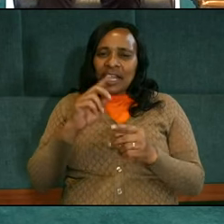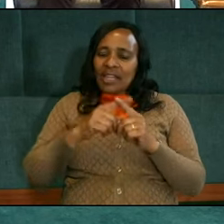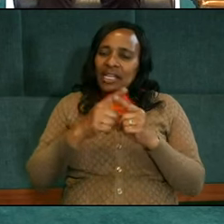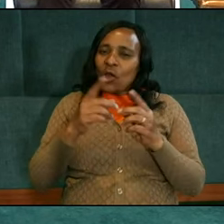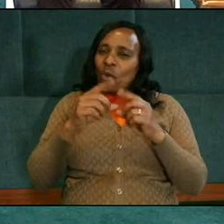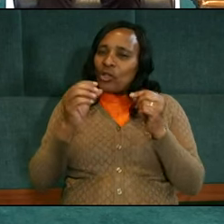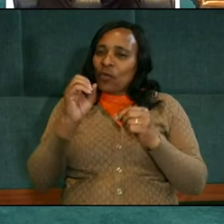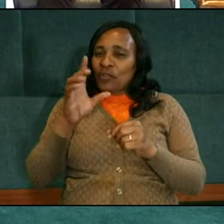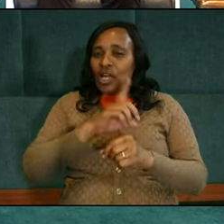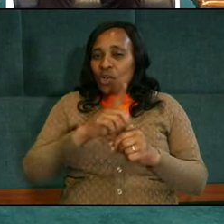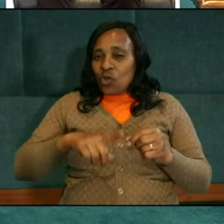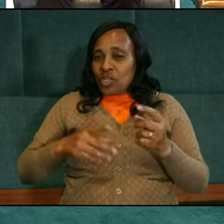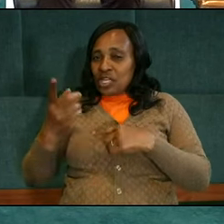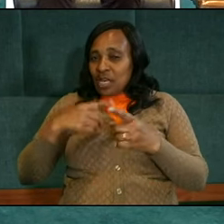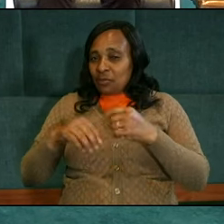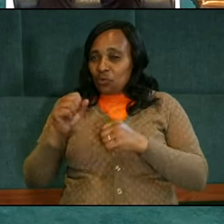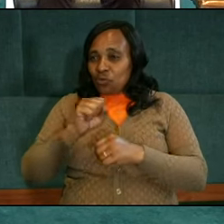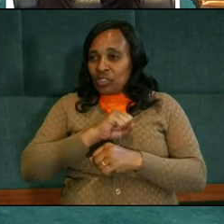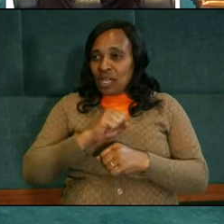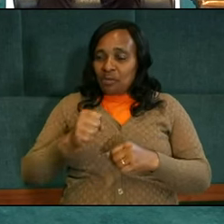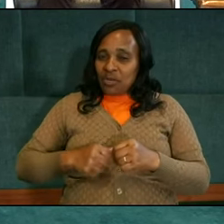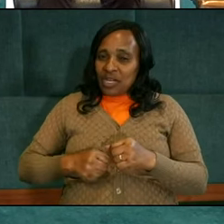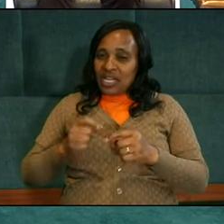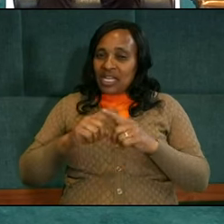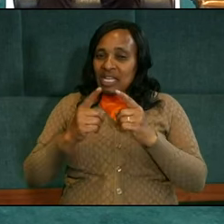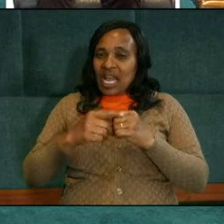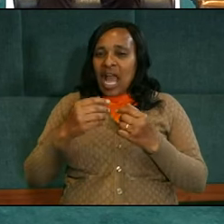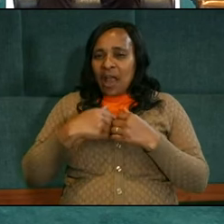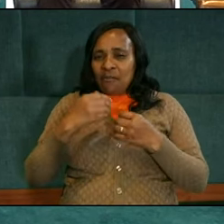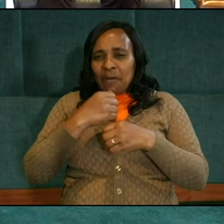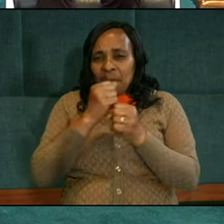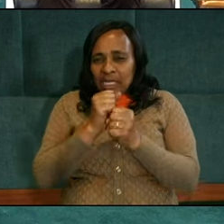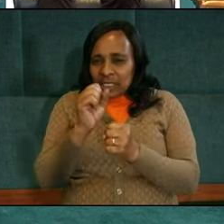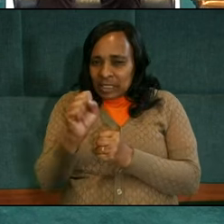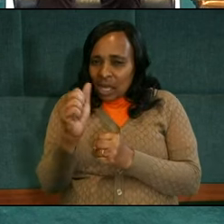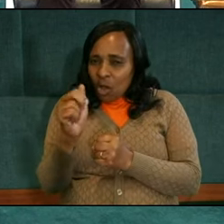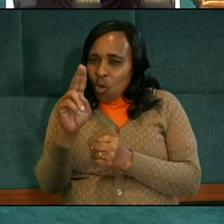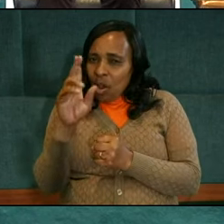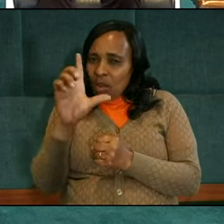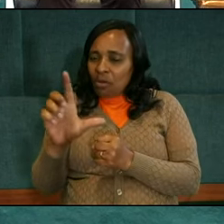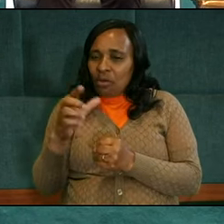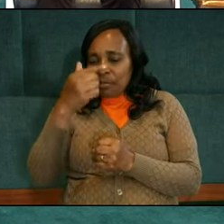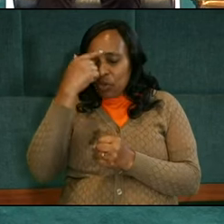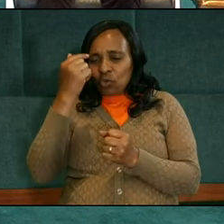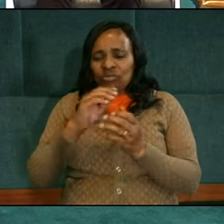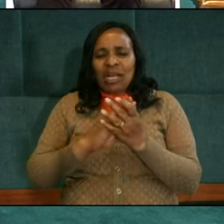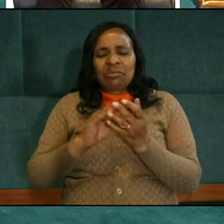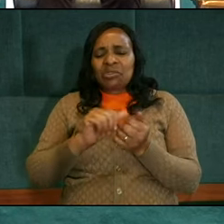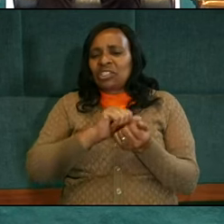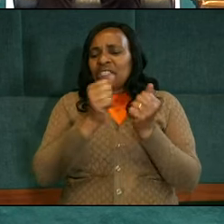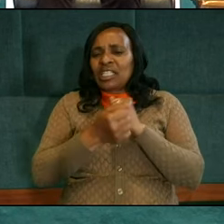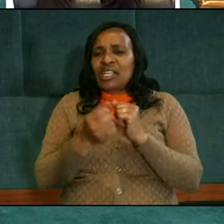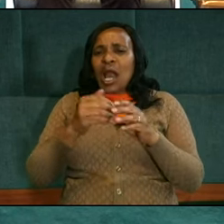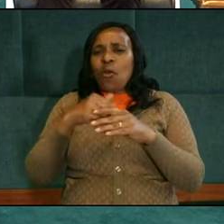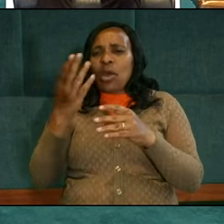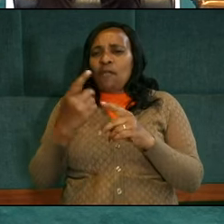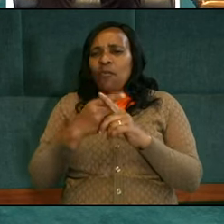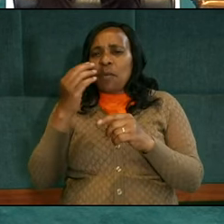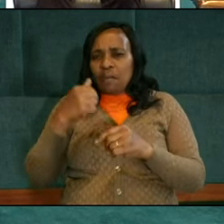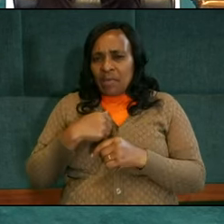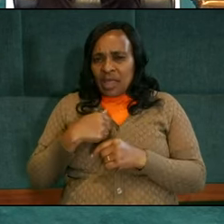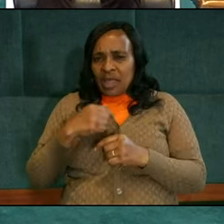Then the word of the Lord came to Samuel. I regret that I have made Saul king, because he has turned away from me and has not carried out